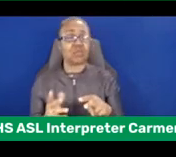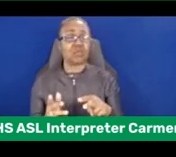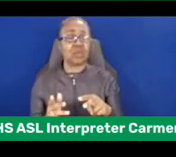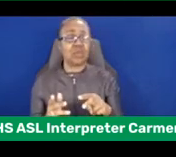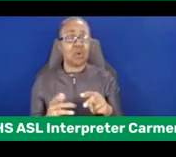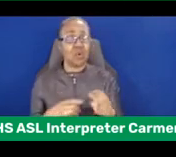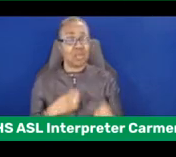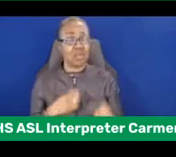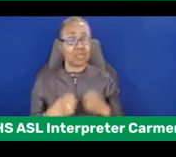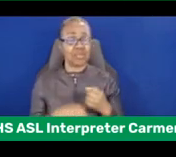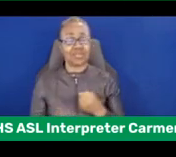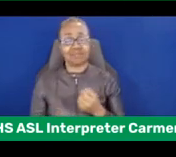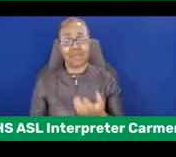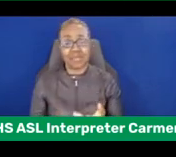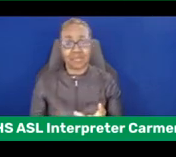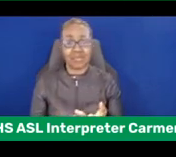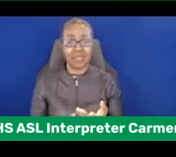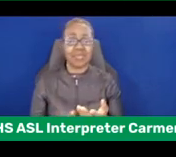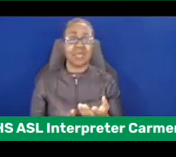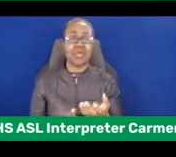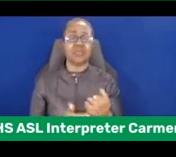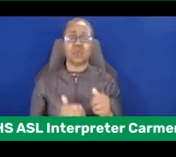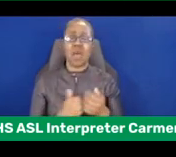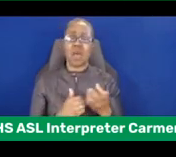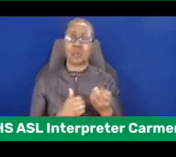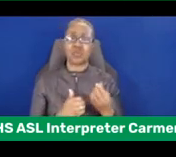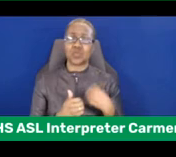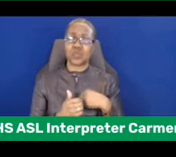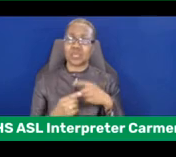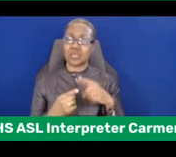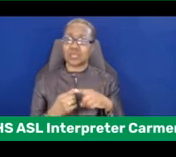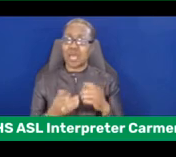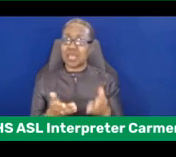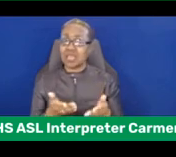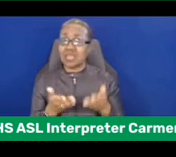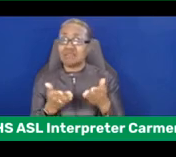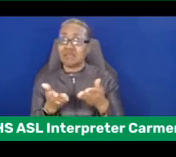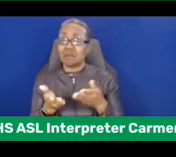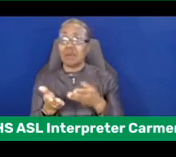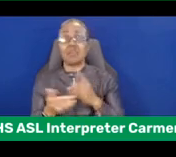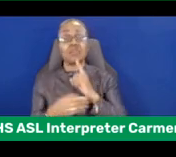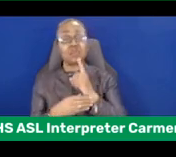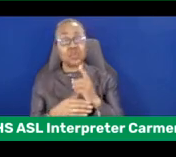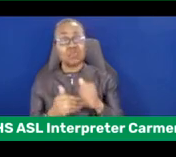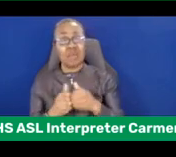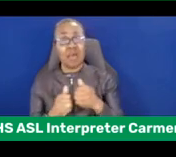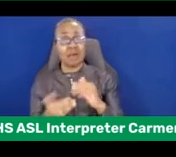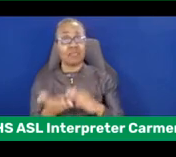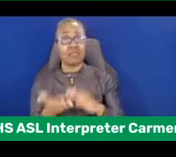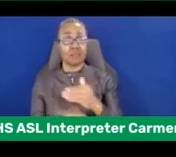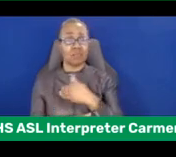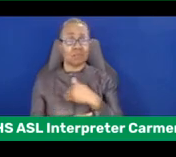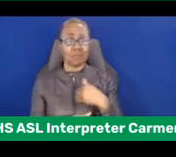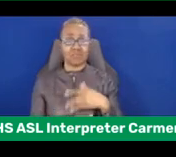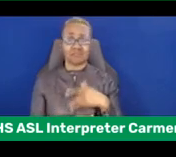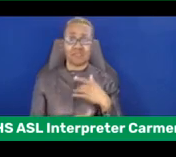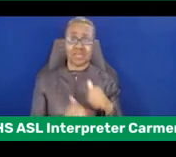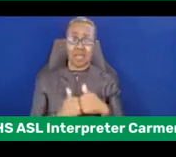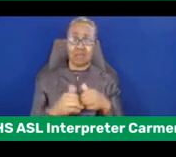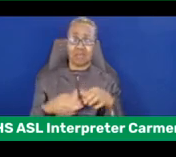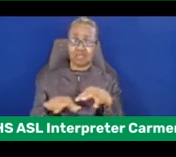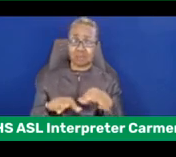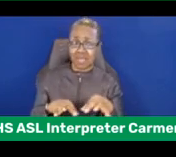emotionally spent. So how is it that we, one, lift up the truth of like how our community members feel and how they articulate it, while